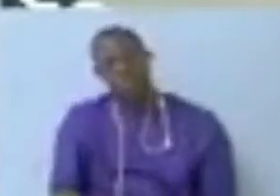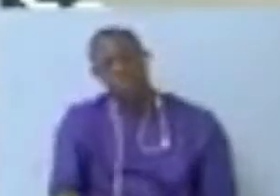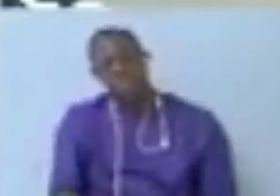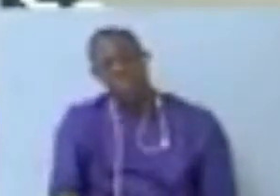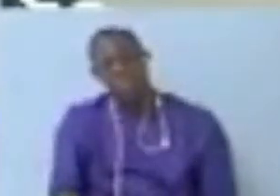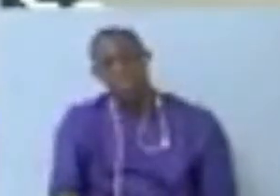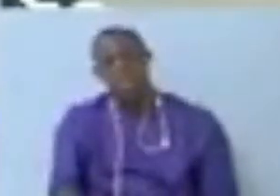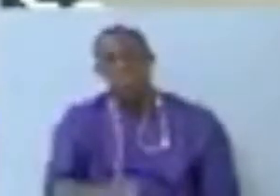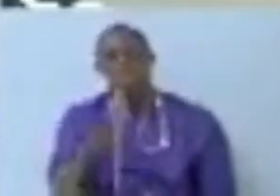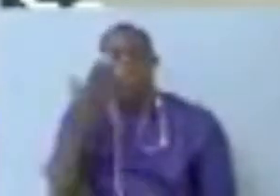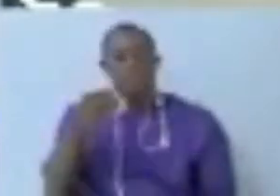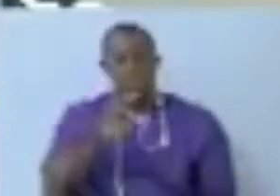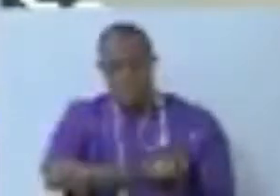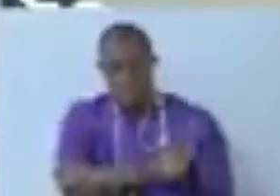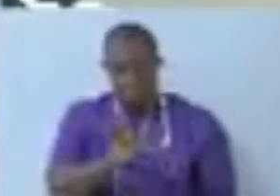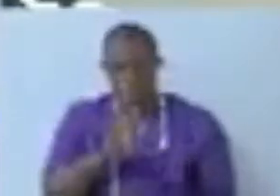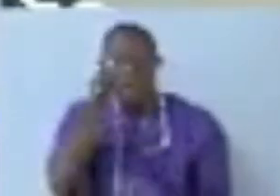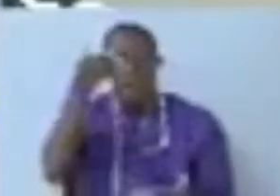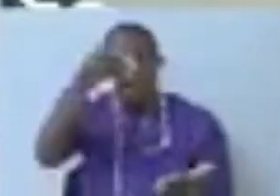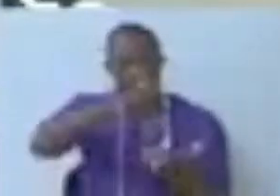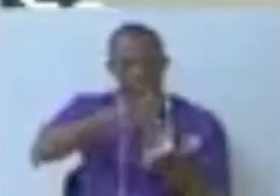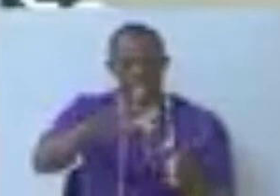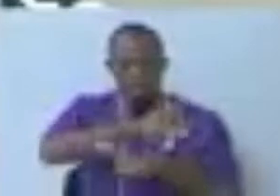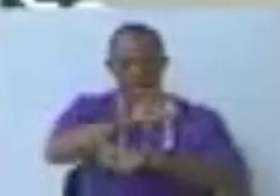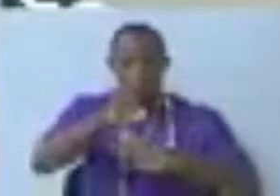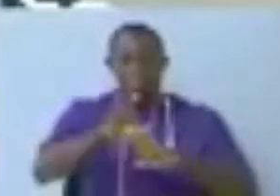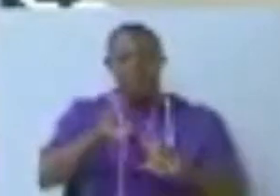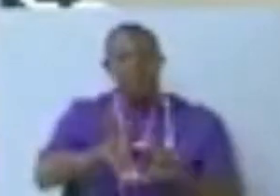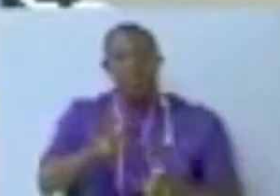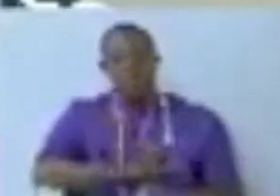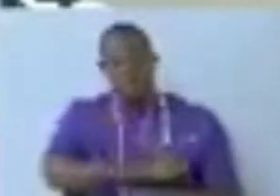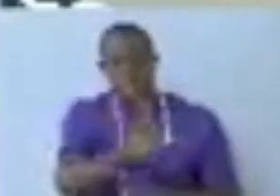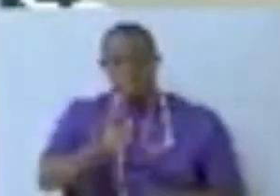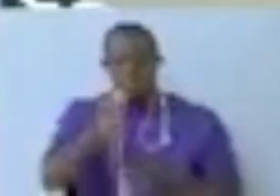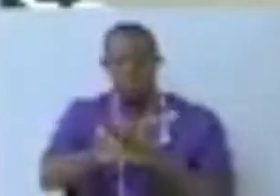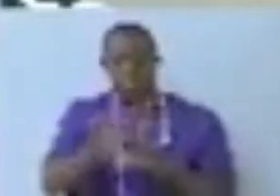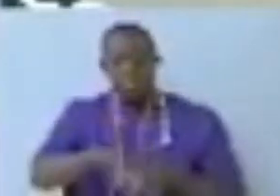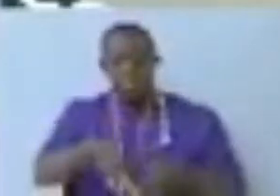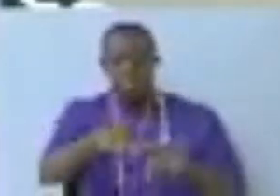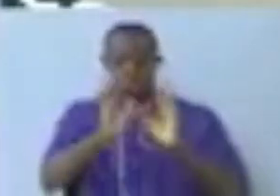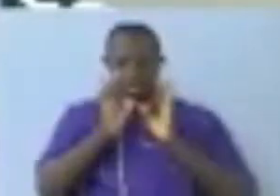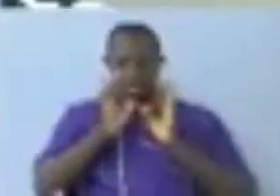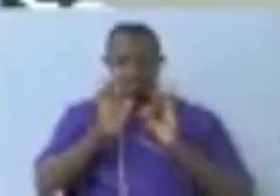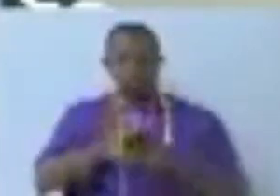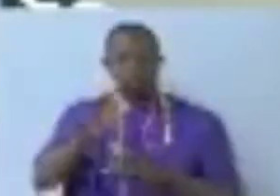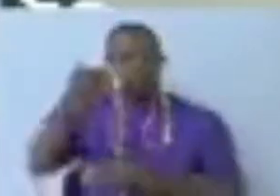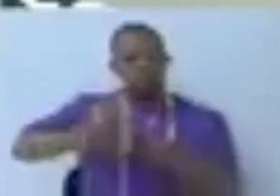Kanilai. Upon arrival, they were taken near an old well.